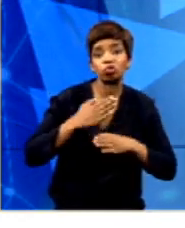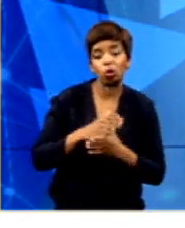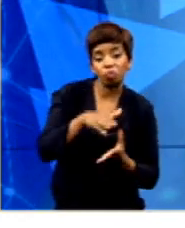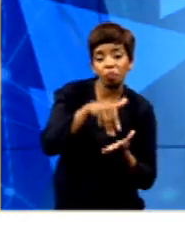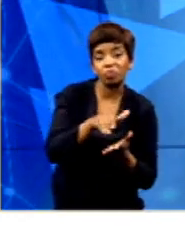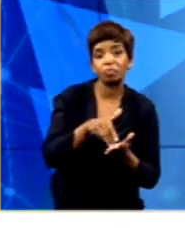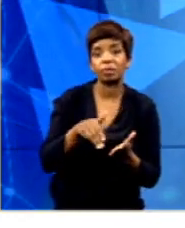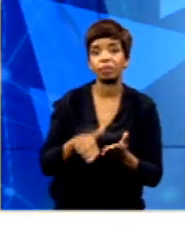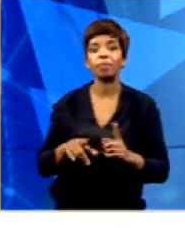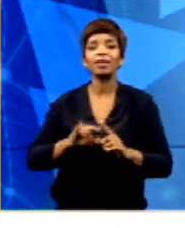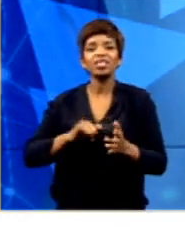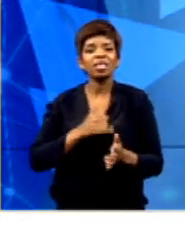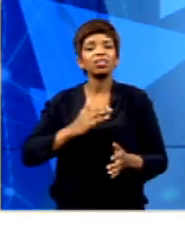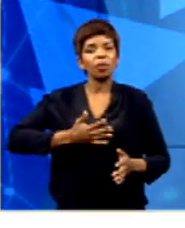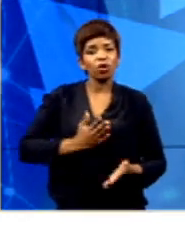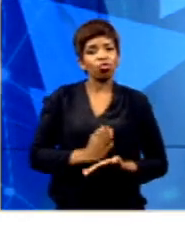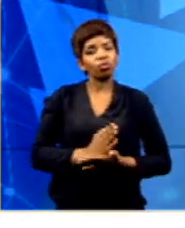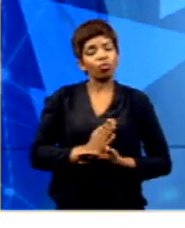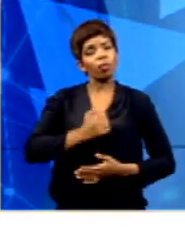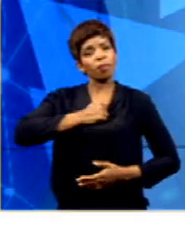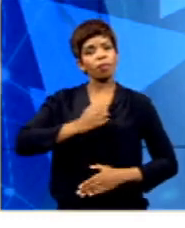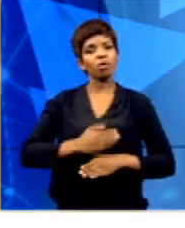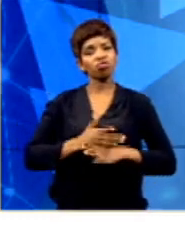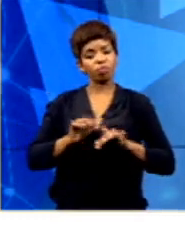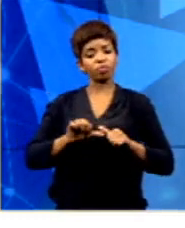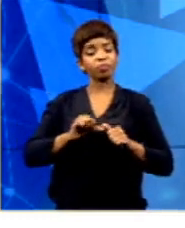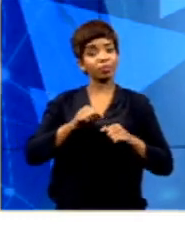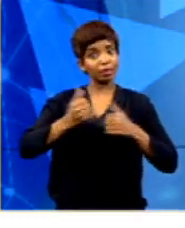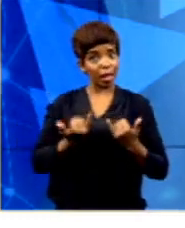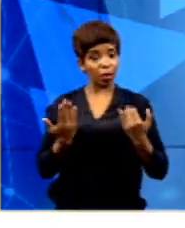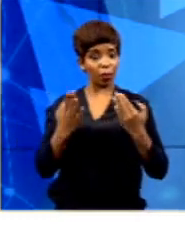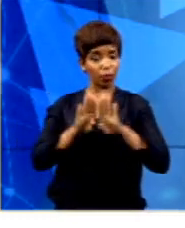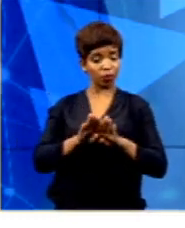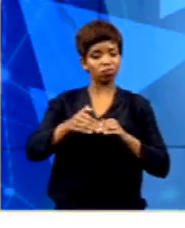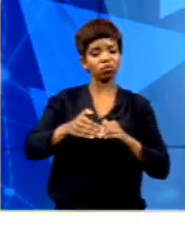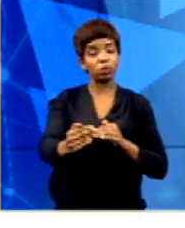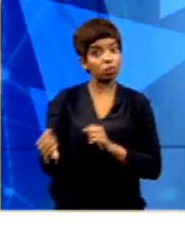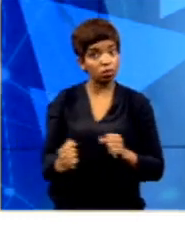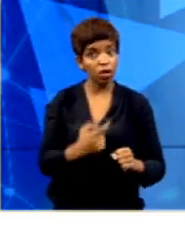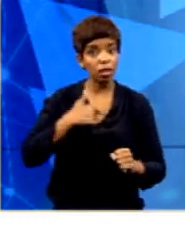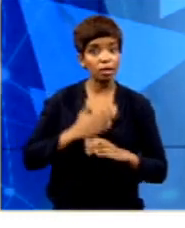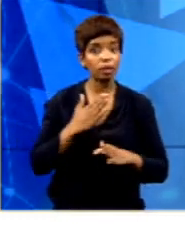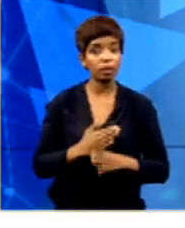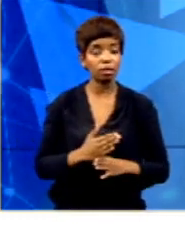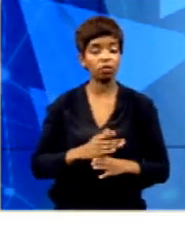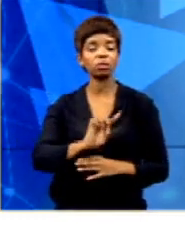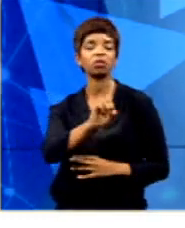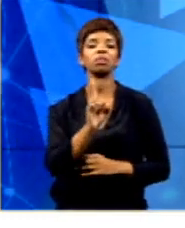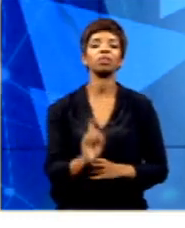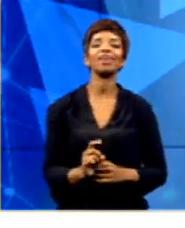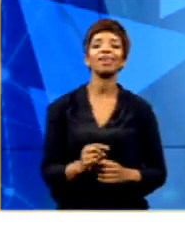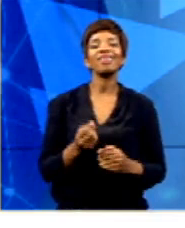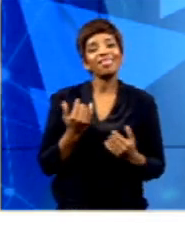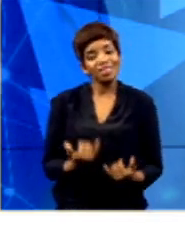unsure if your job will still be there post the lockdown, just how are people expected to manage their debt? And should